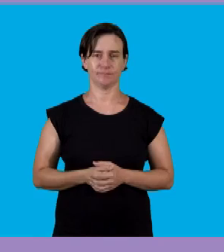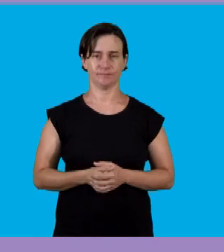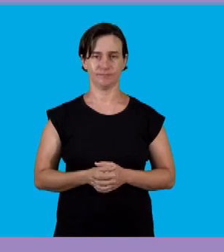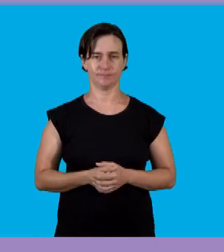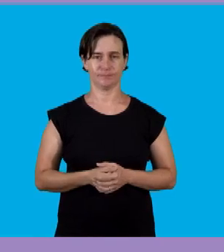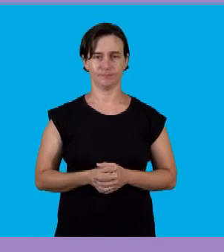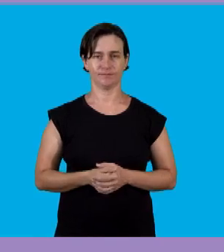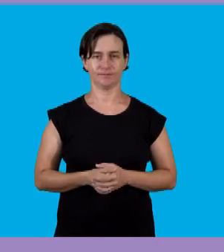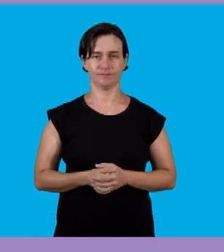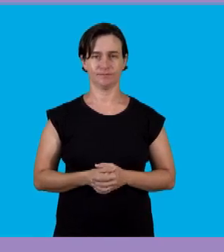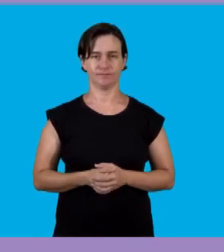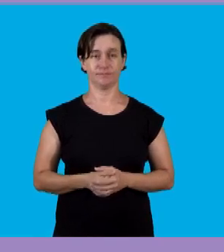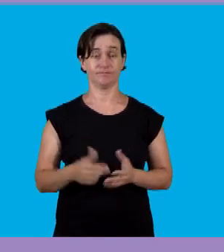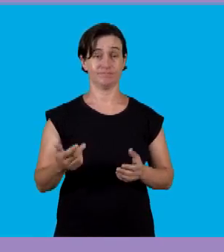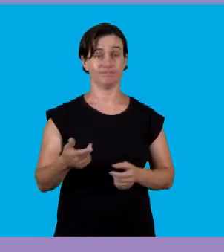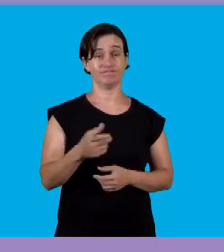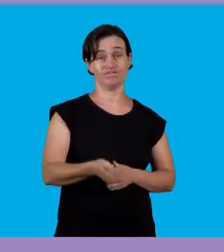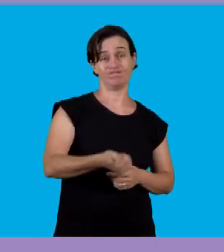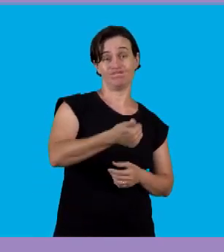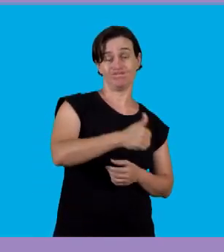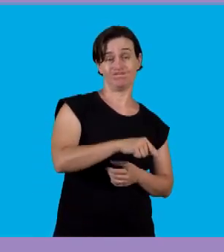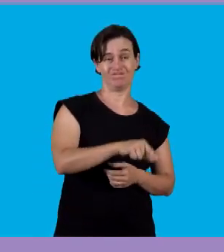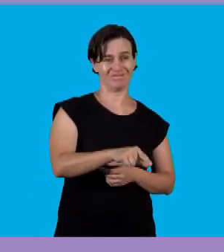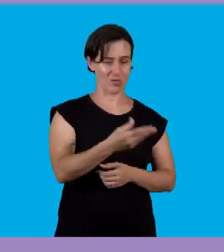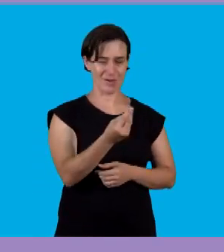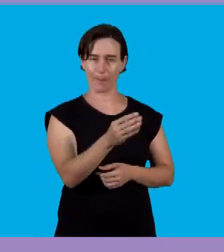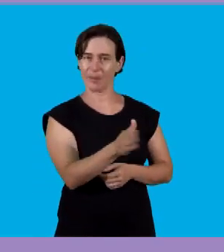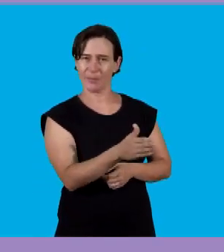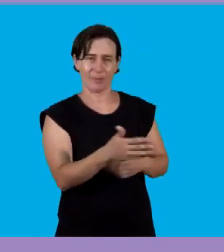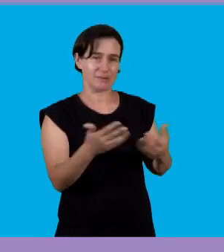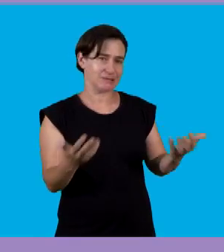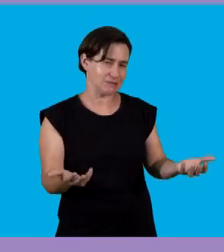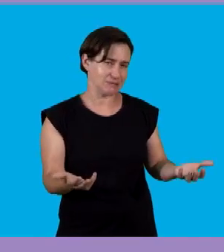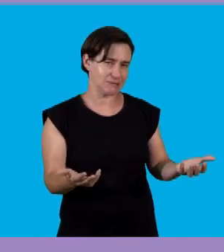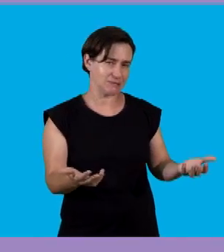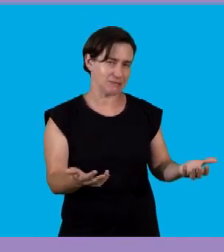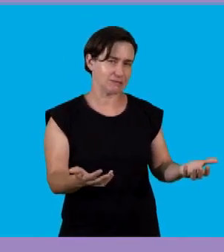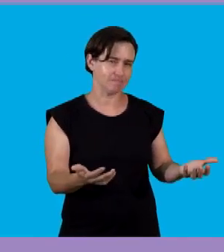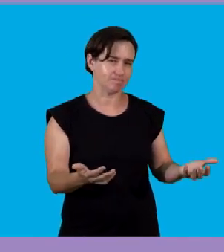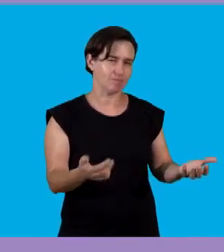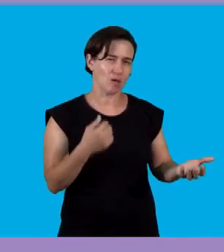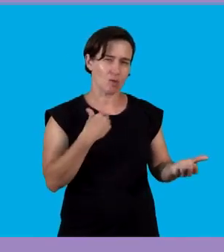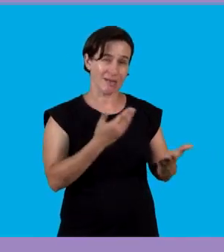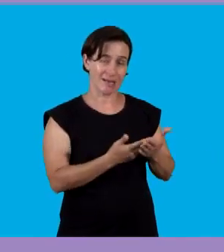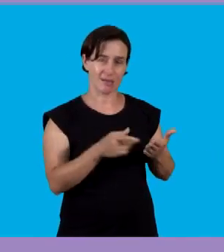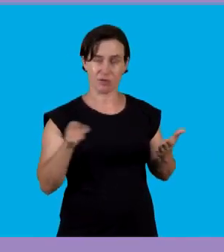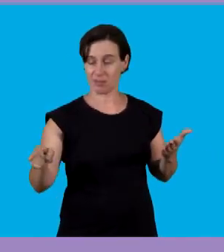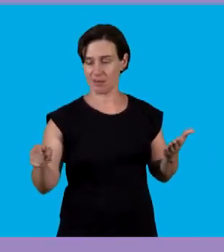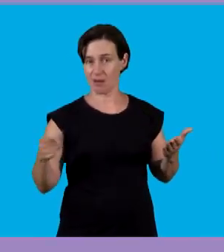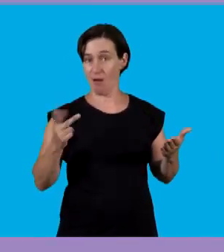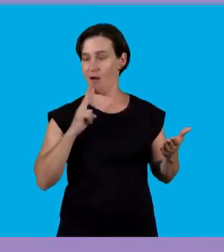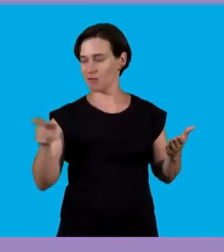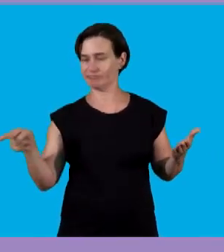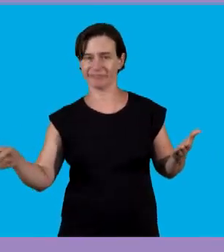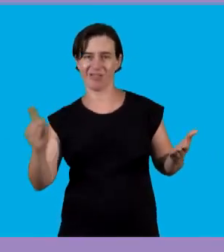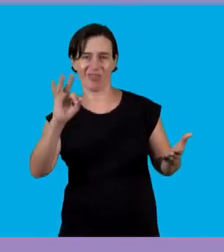of 20. And then lastly, we do not know what the input value is, but we can see that we have been given an output